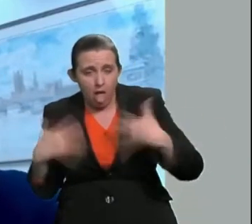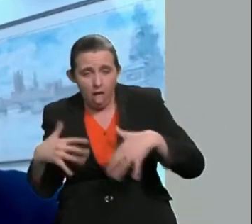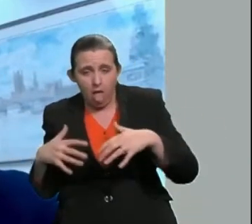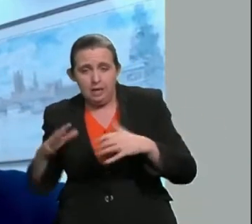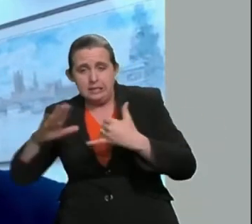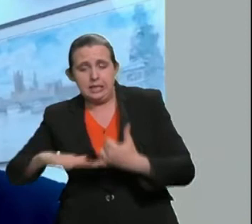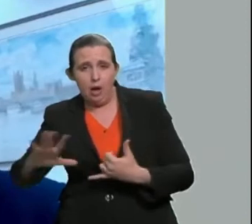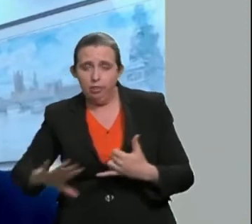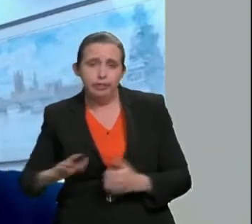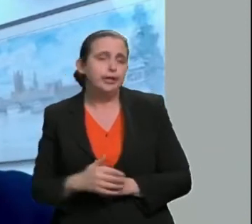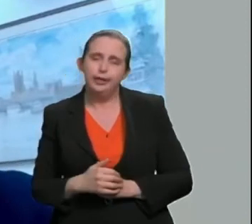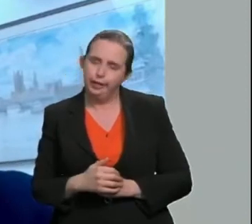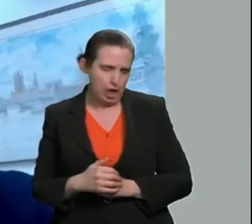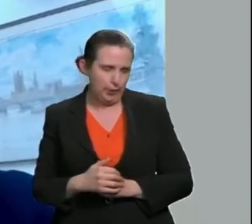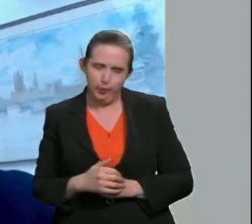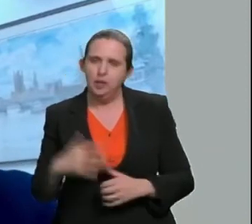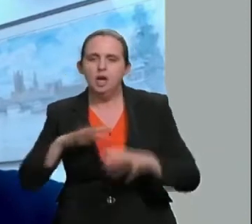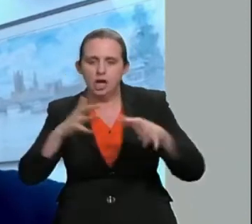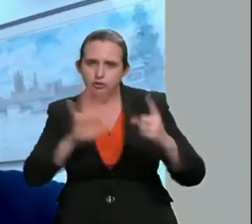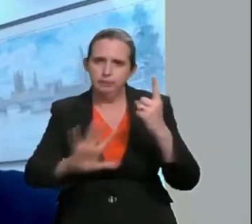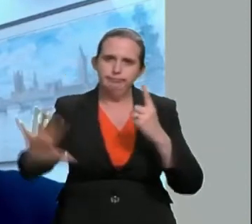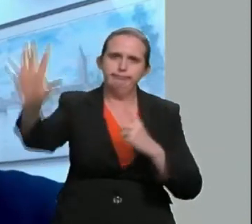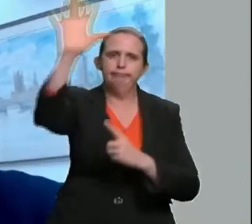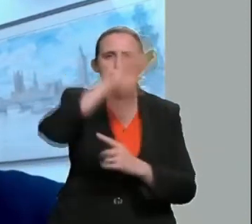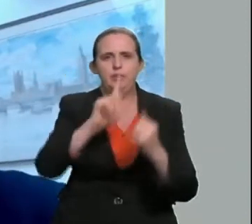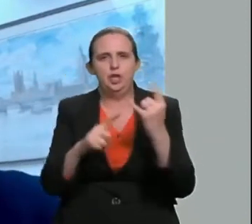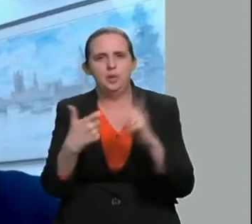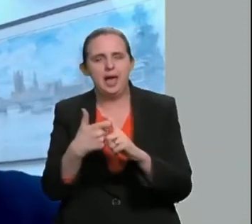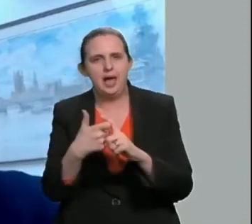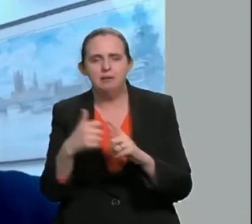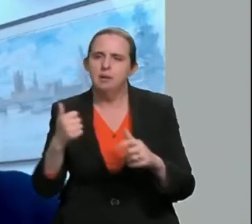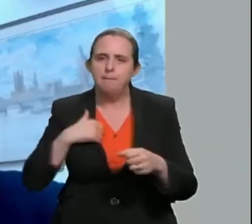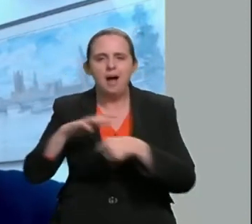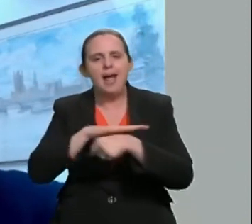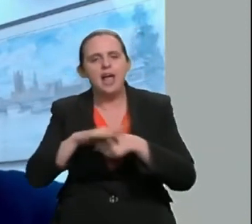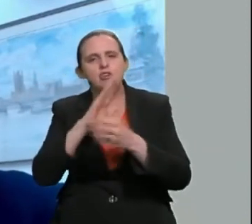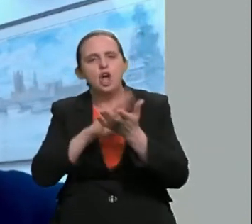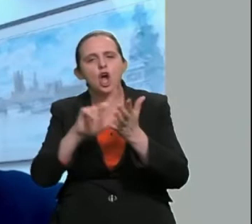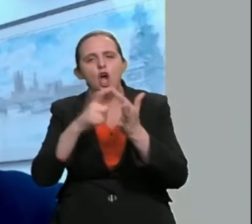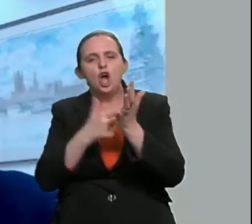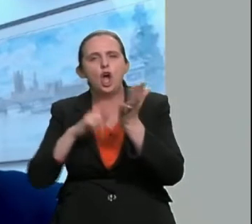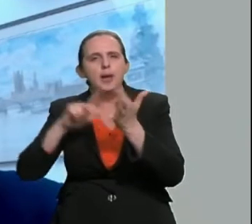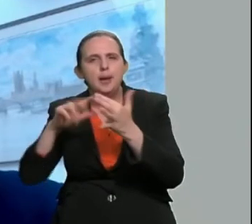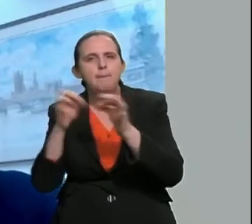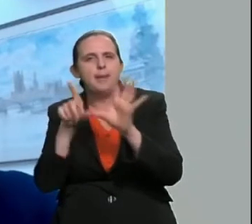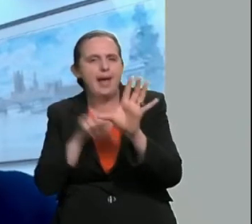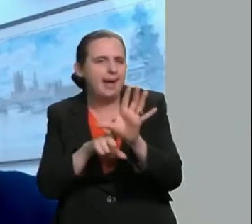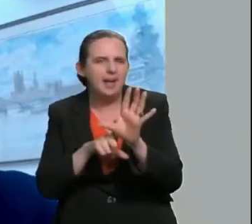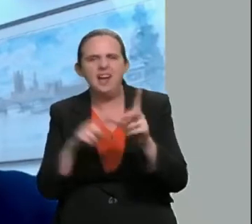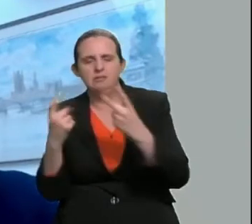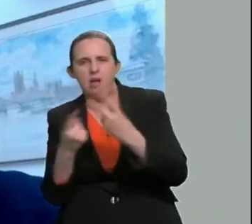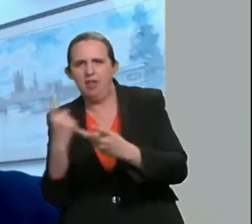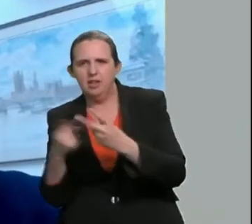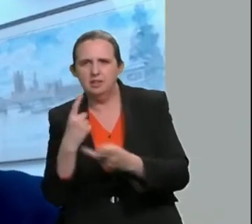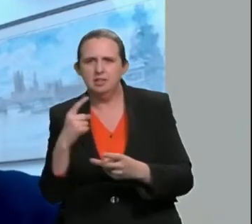and Herne Bay, in my own constituency, and indeed across much of the Garden of England, there are plans to smother acres